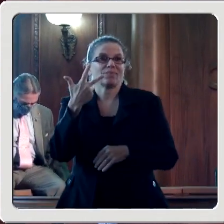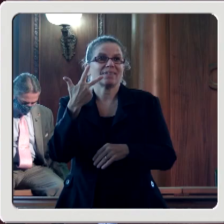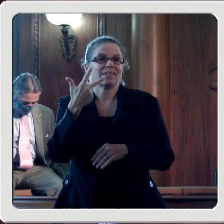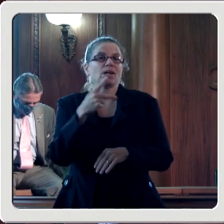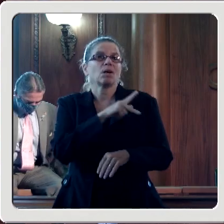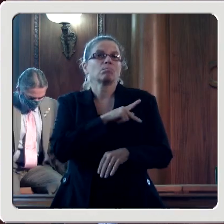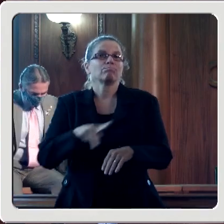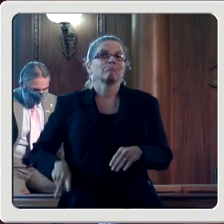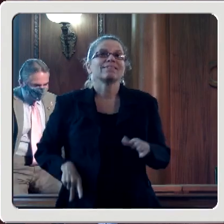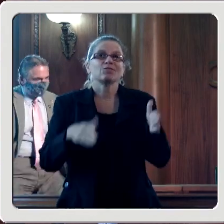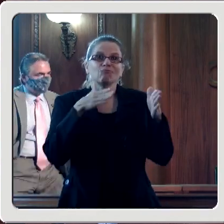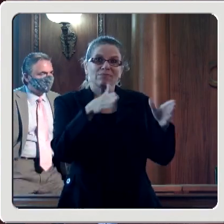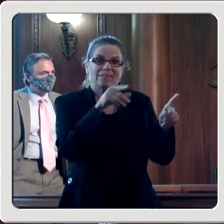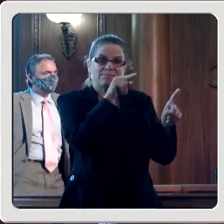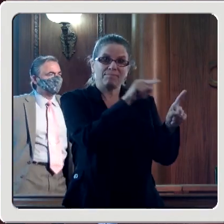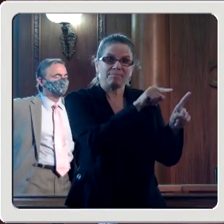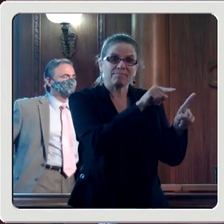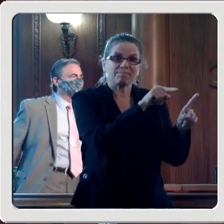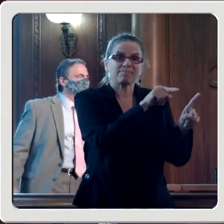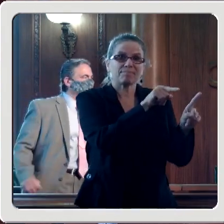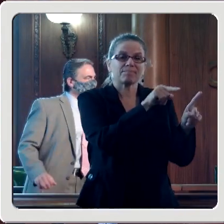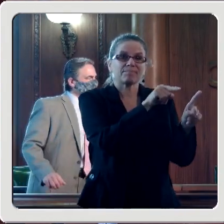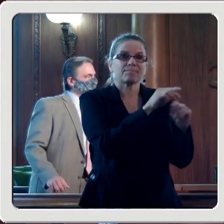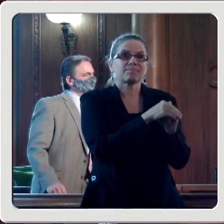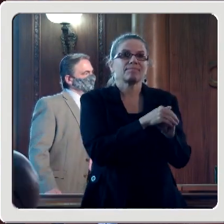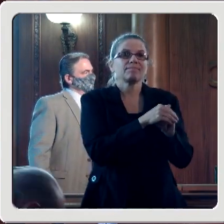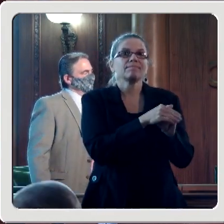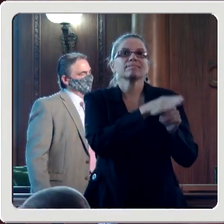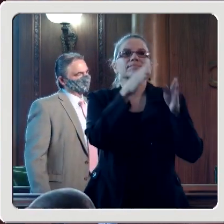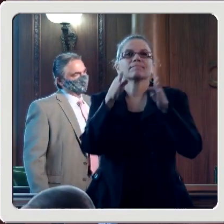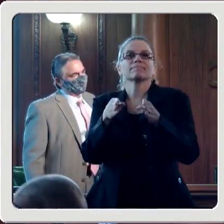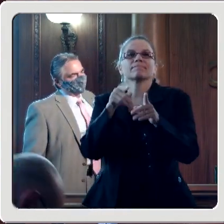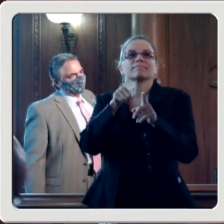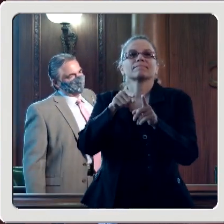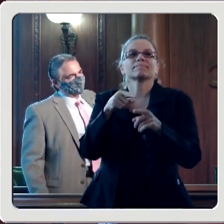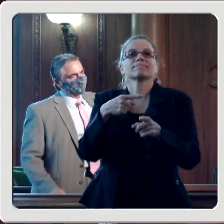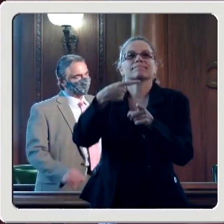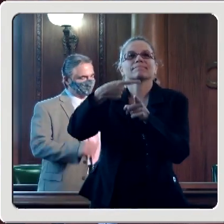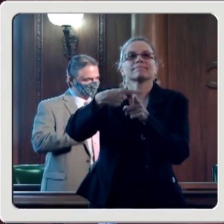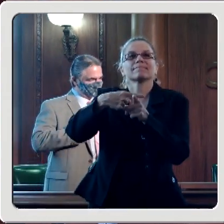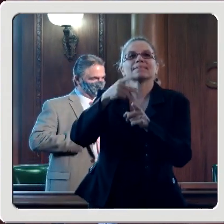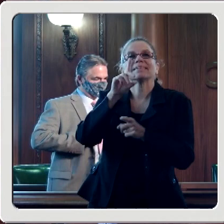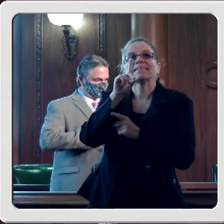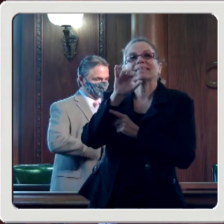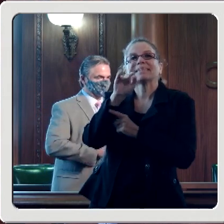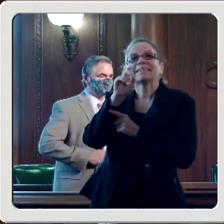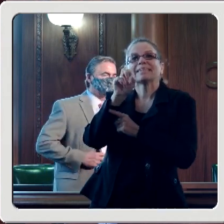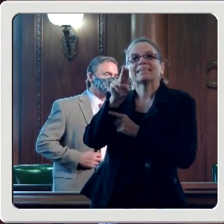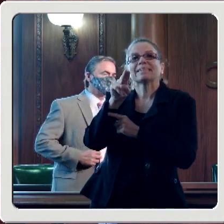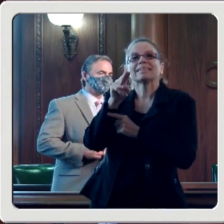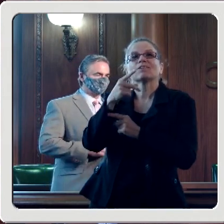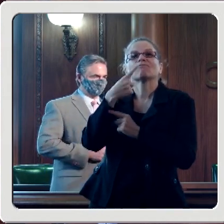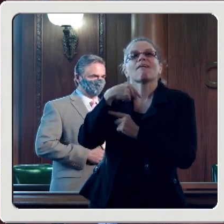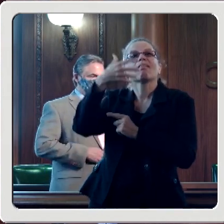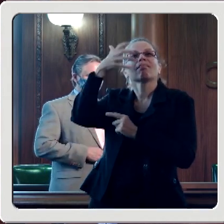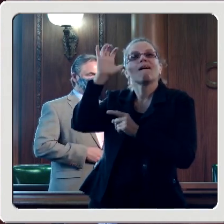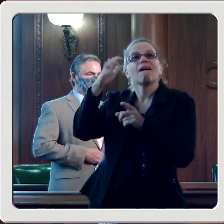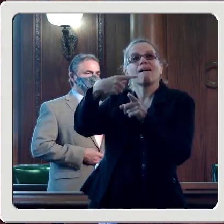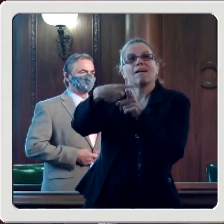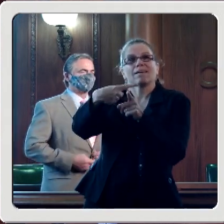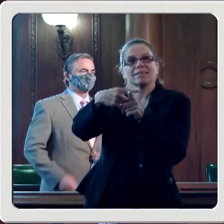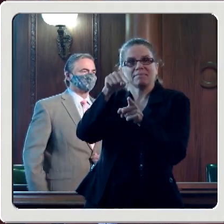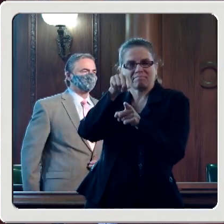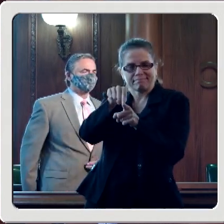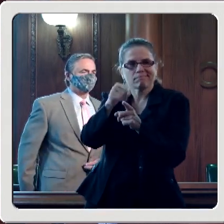was an attic fire, one on the corner of Dickinson and Locust Street, the old Red Line Cafe, which was a